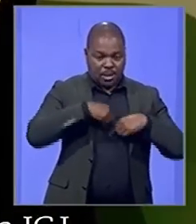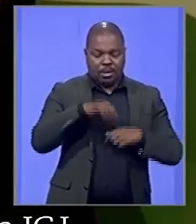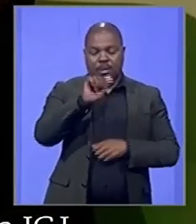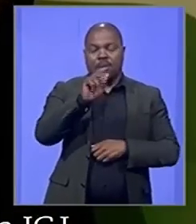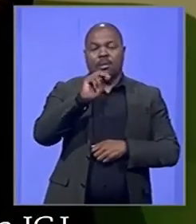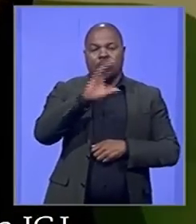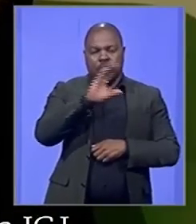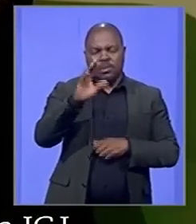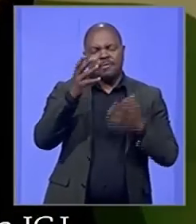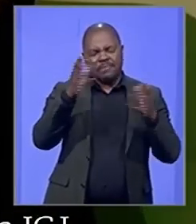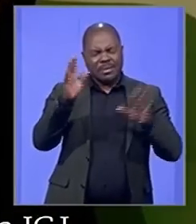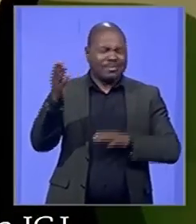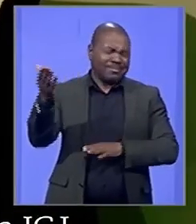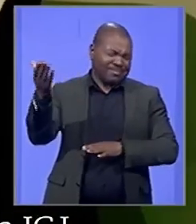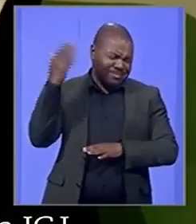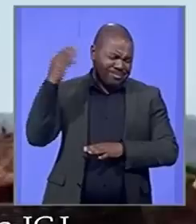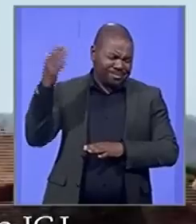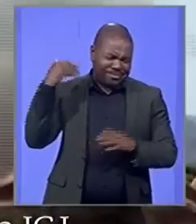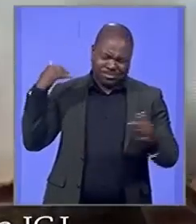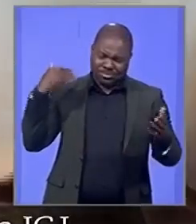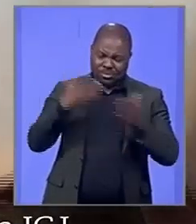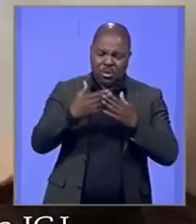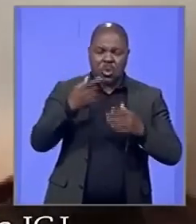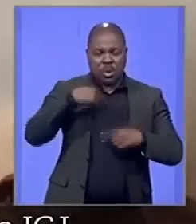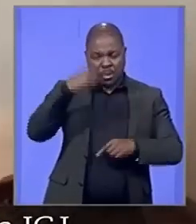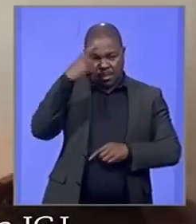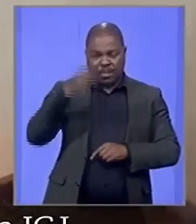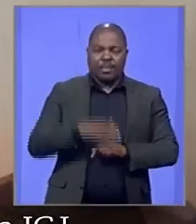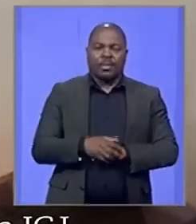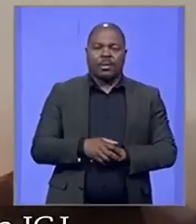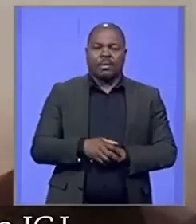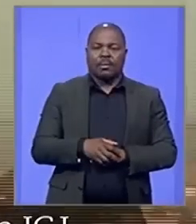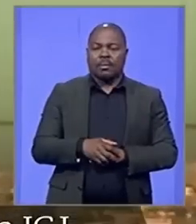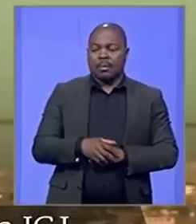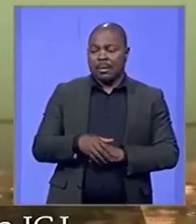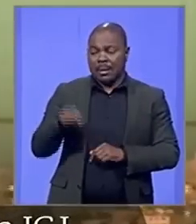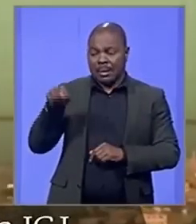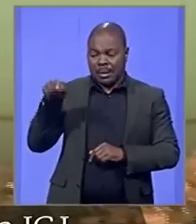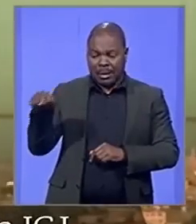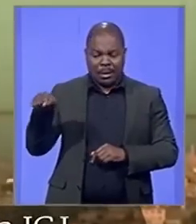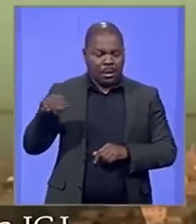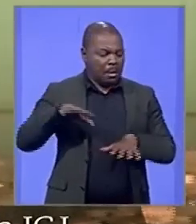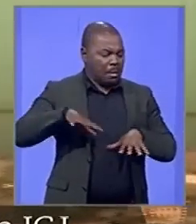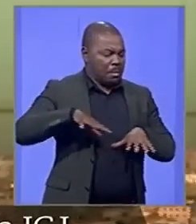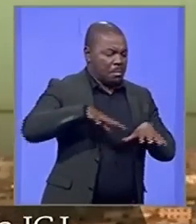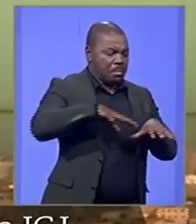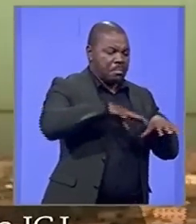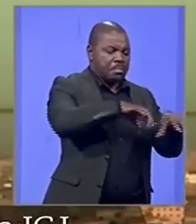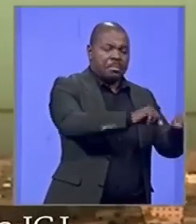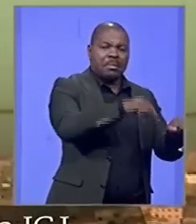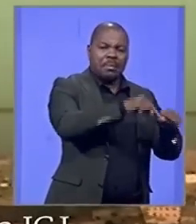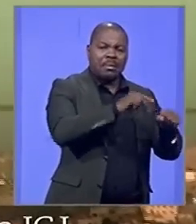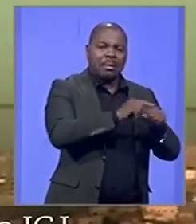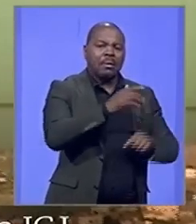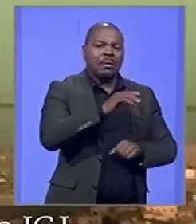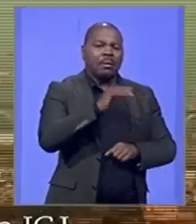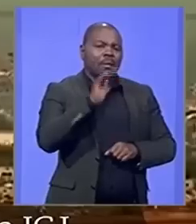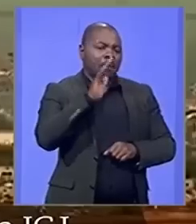have long held that view that the continued annexation and the occupation